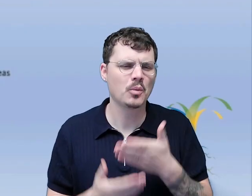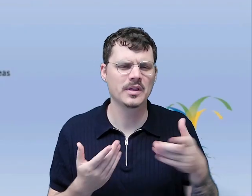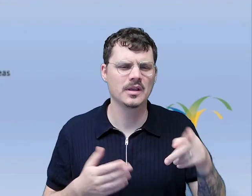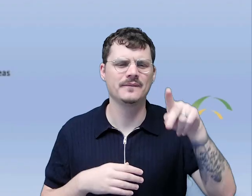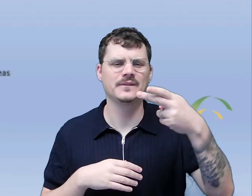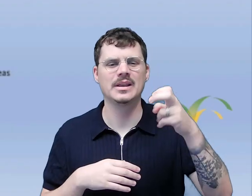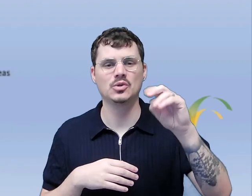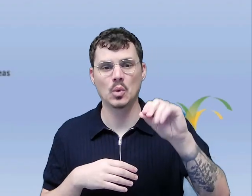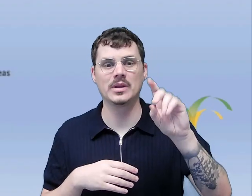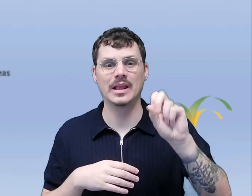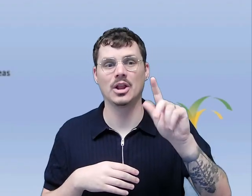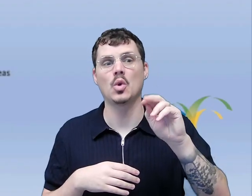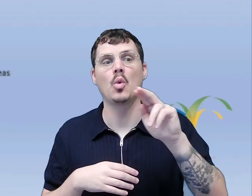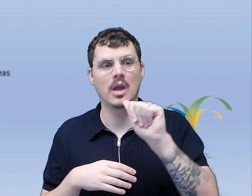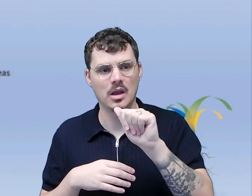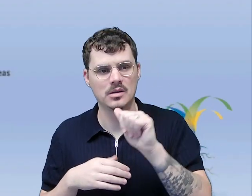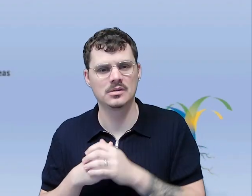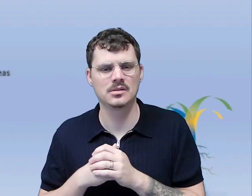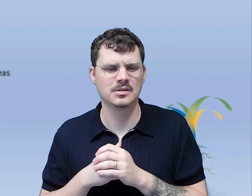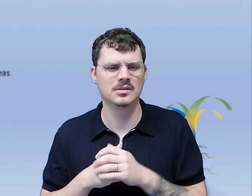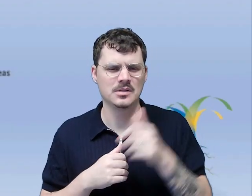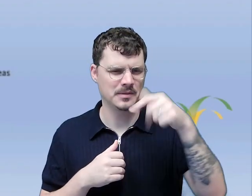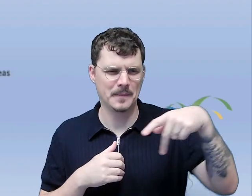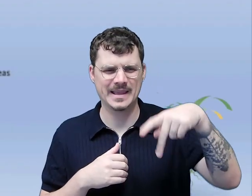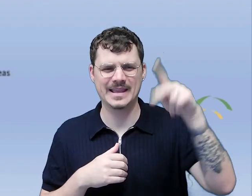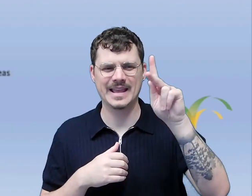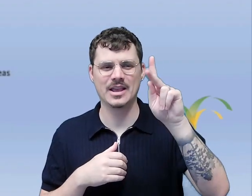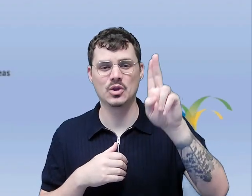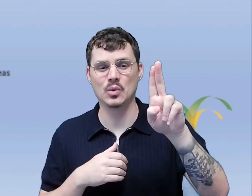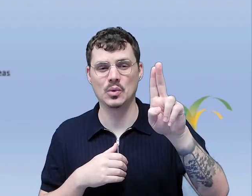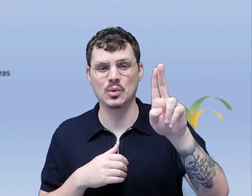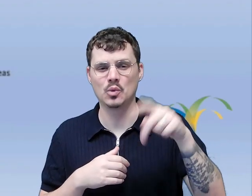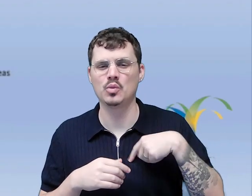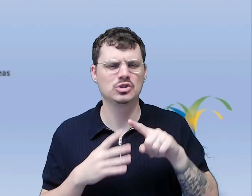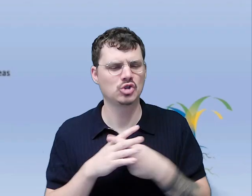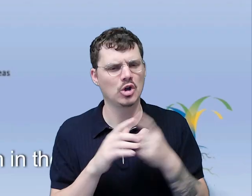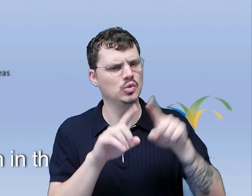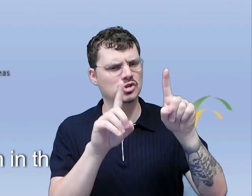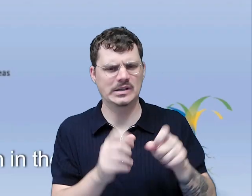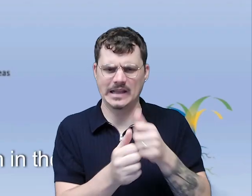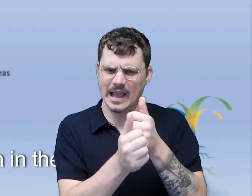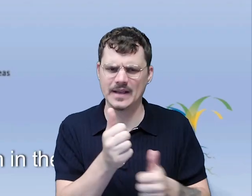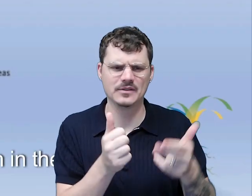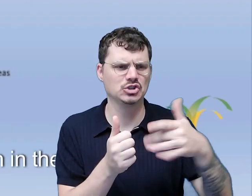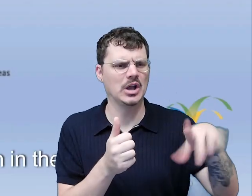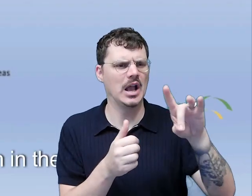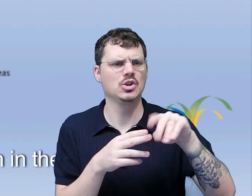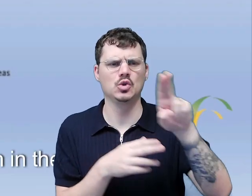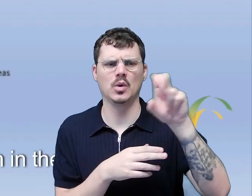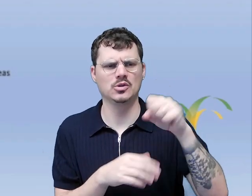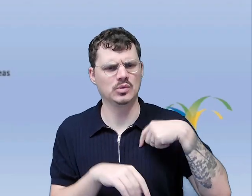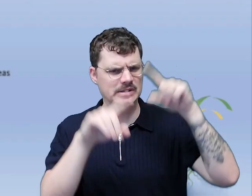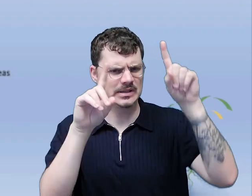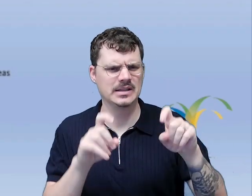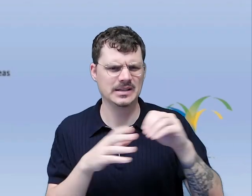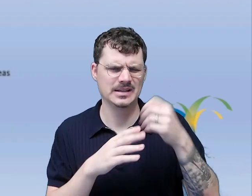A couple more things. Phenylketonuria. Anybody remember PKU? We started testing every child born